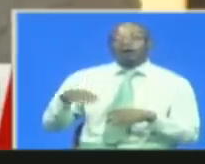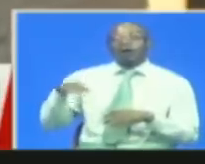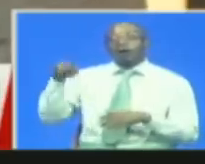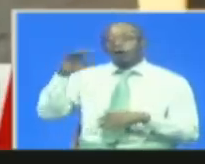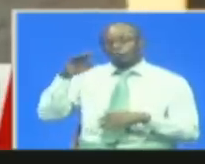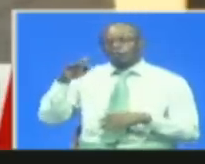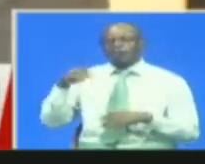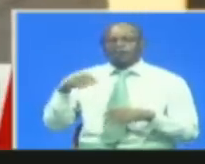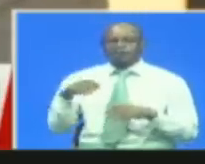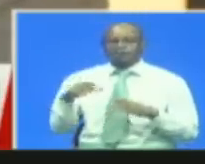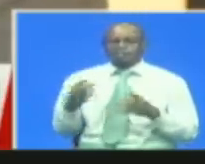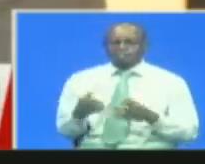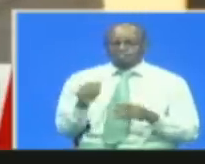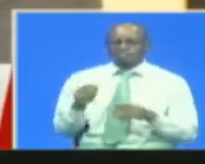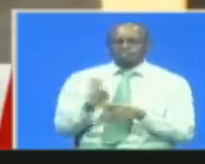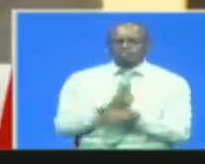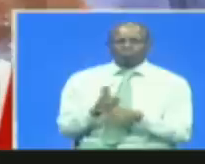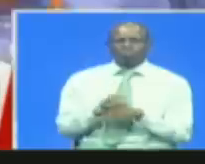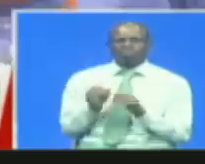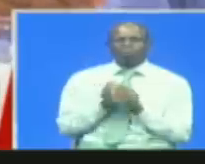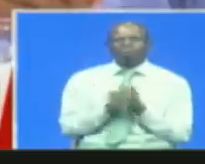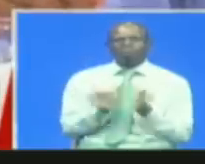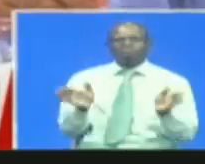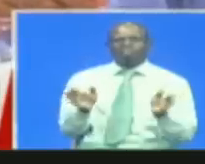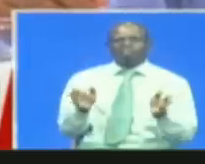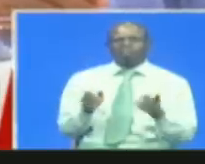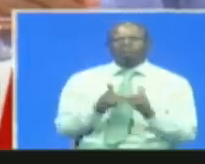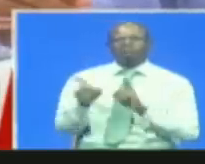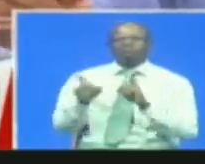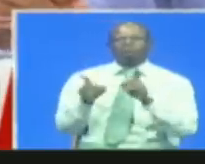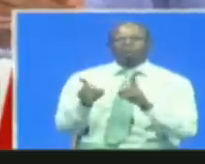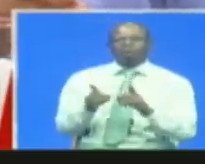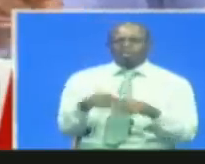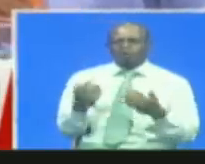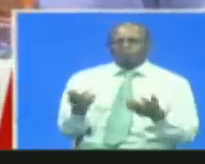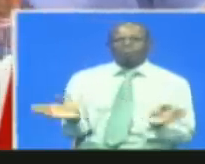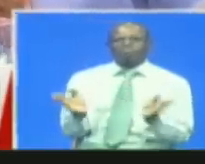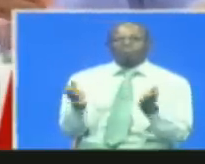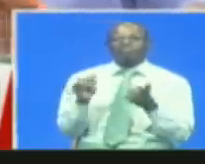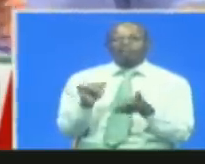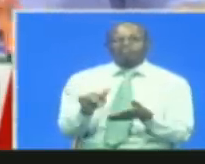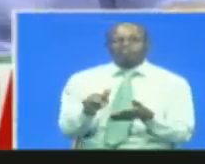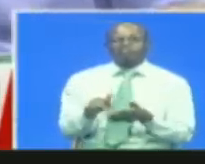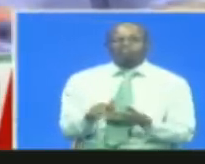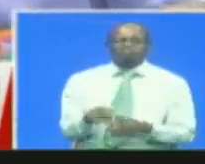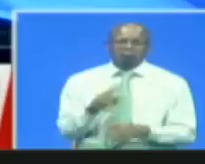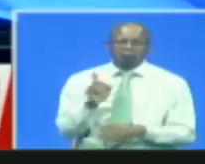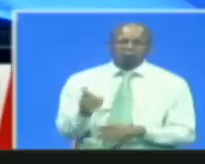transport. So how can we actually promote that? Alex Mwangi, NTV.